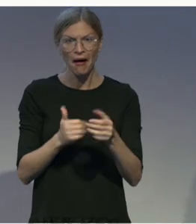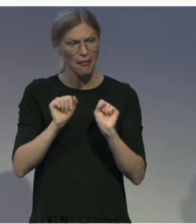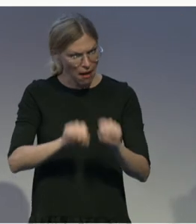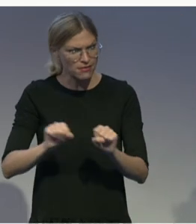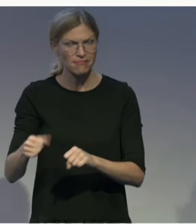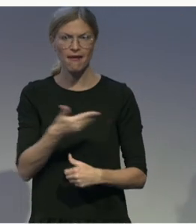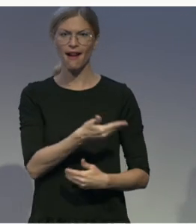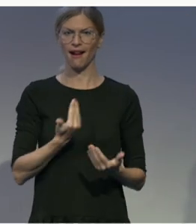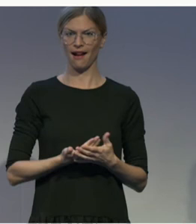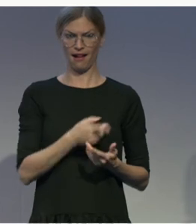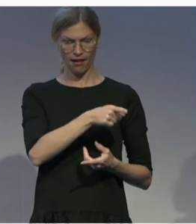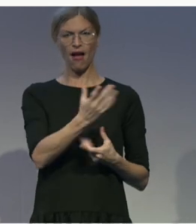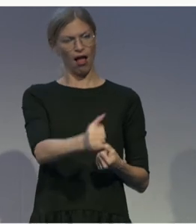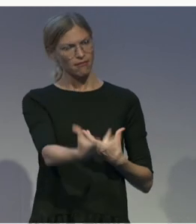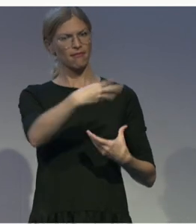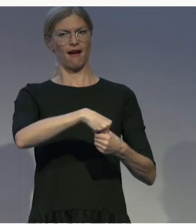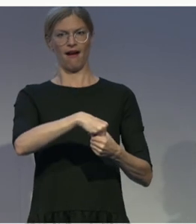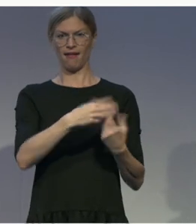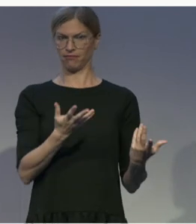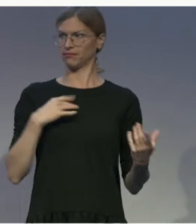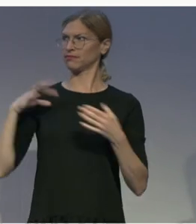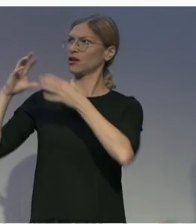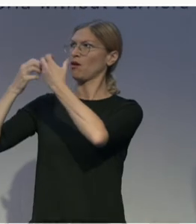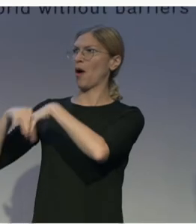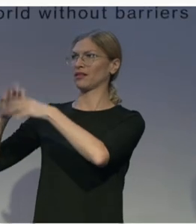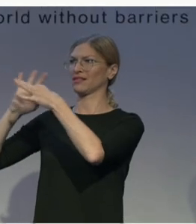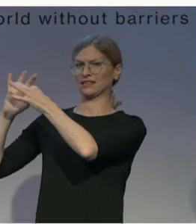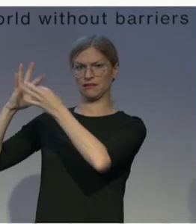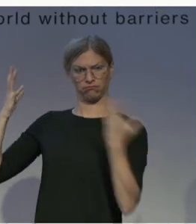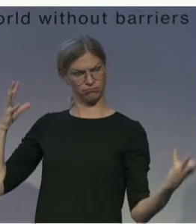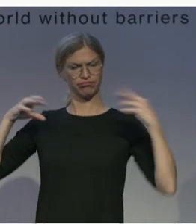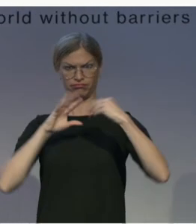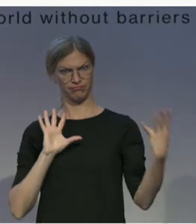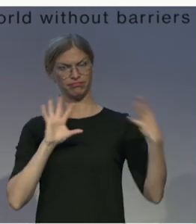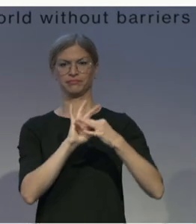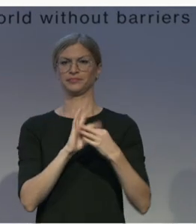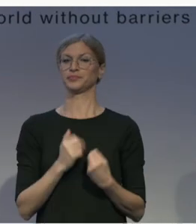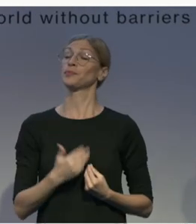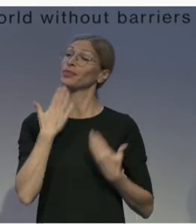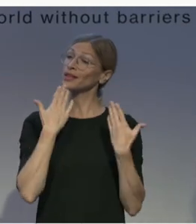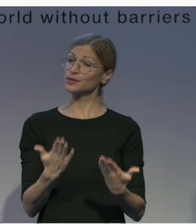part of a society that is better for everyone. Thank you.